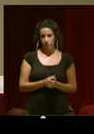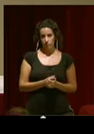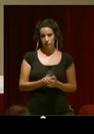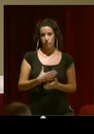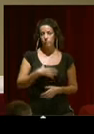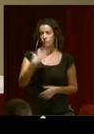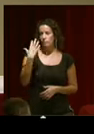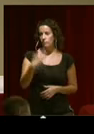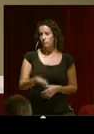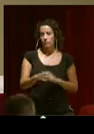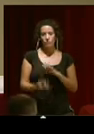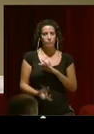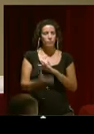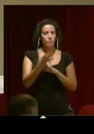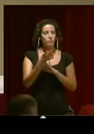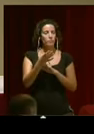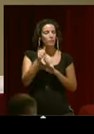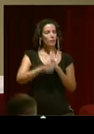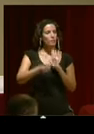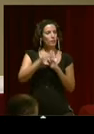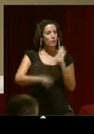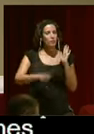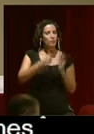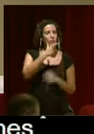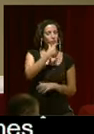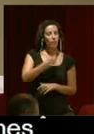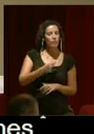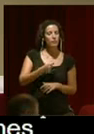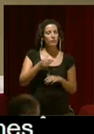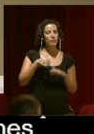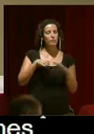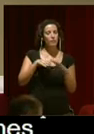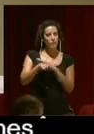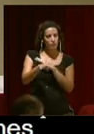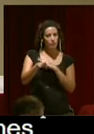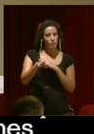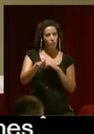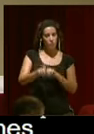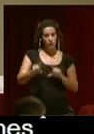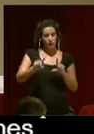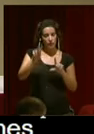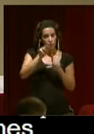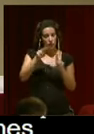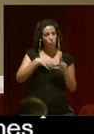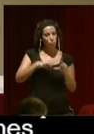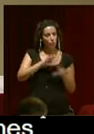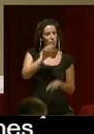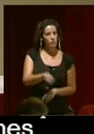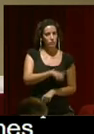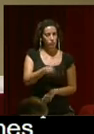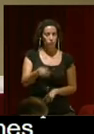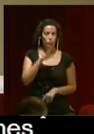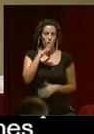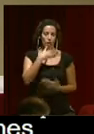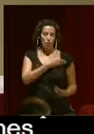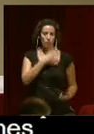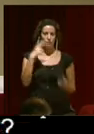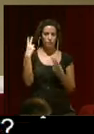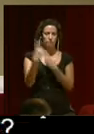We can create apps, she says, in a very easy and accessible manner with a screen